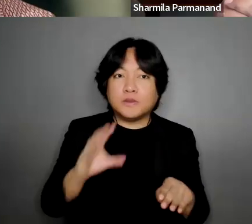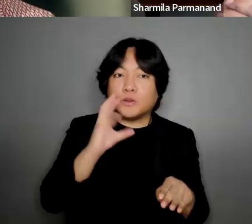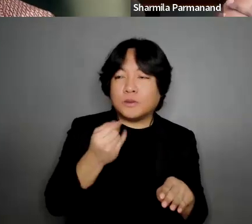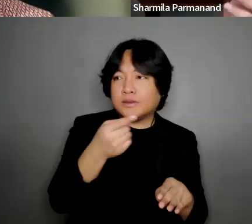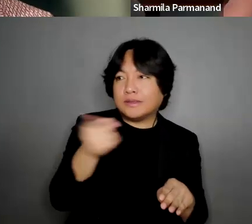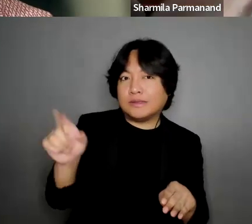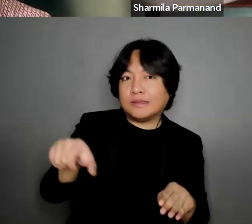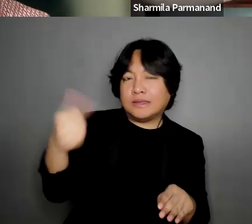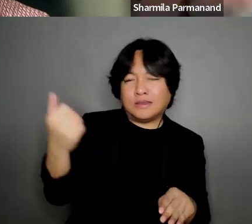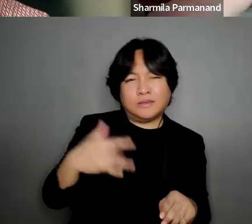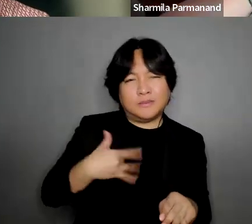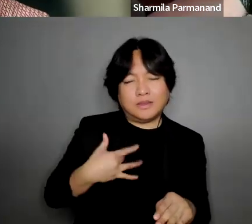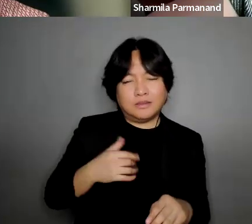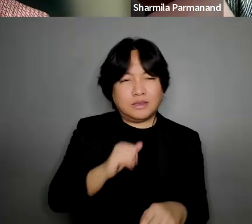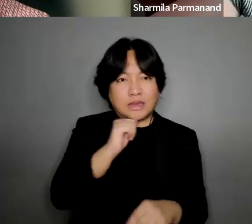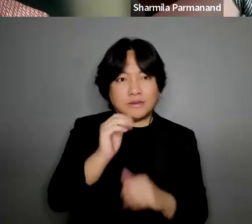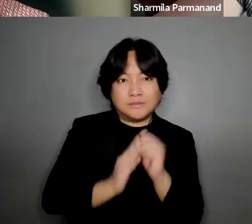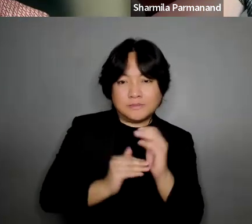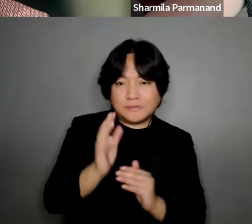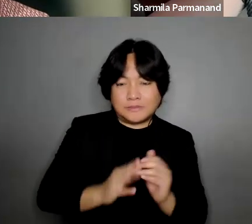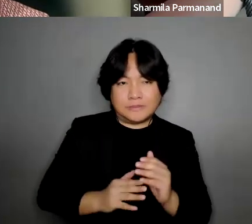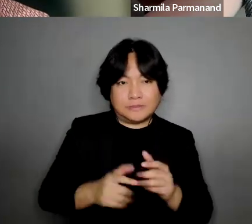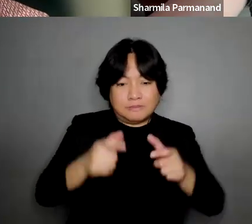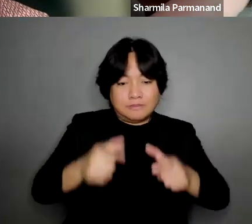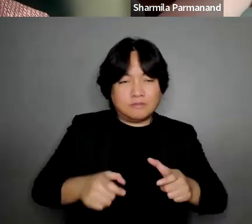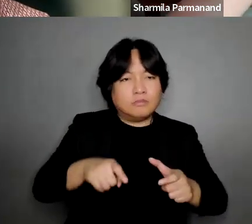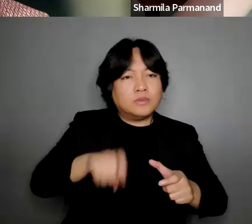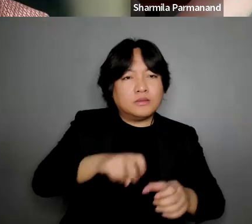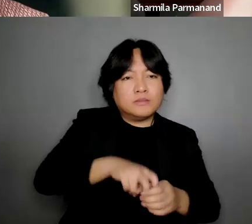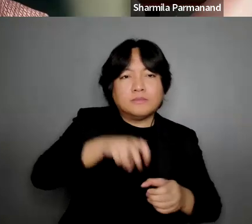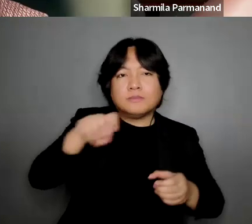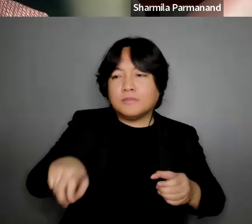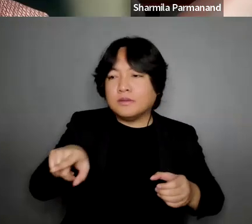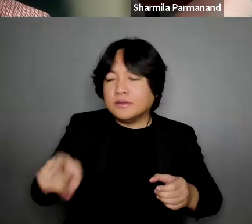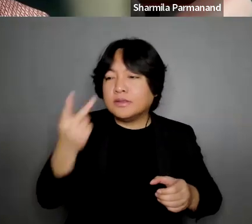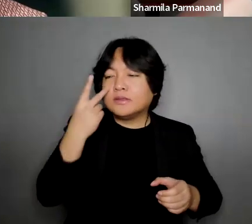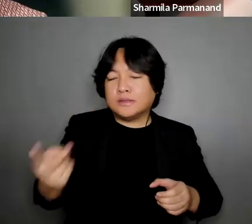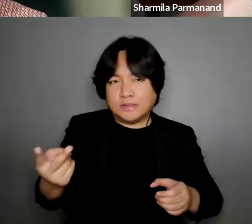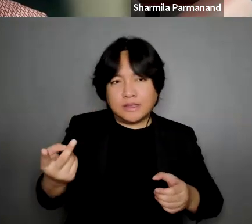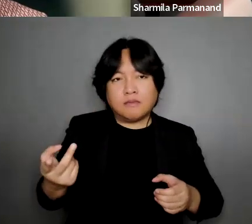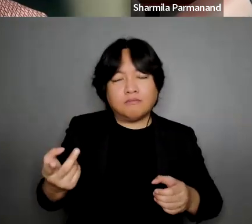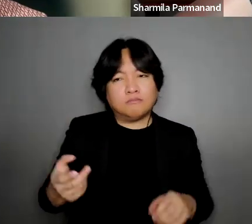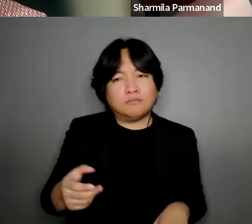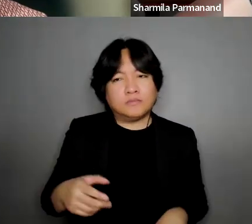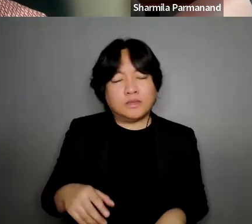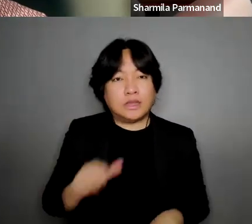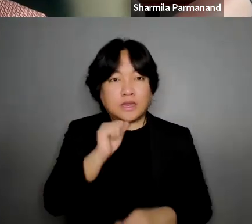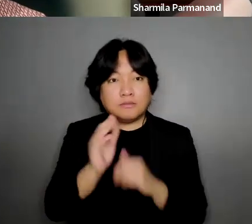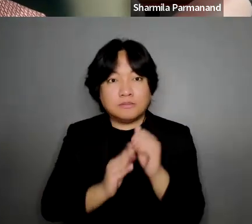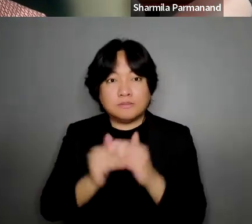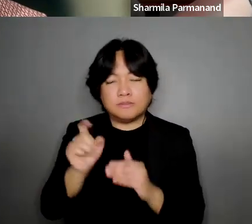and discomfort, and we need to sit with it, right? Walang uncontaminated spaces. Kahit na